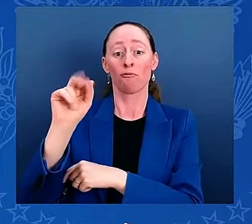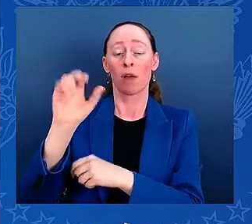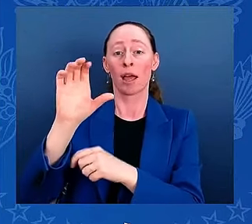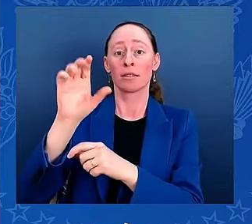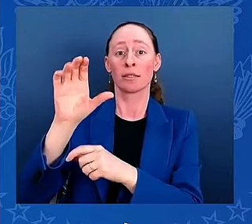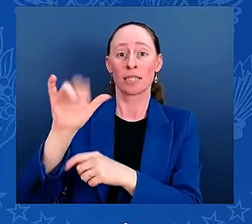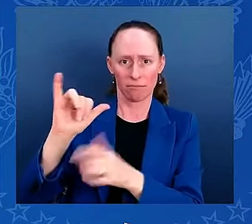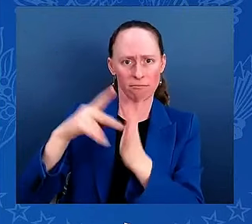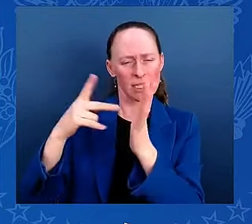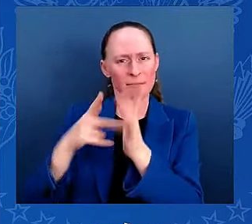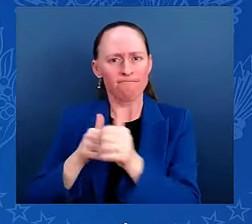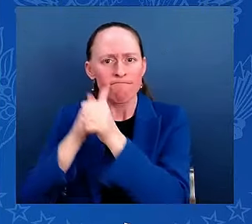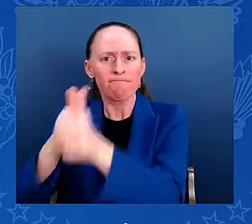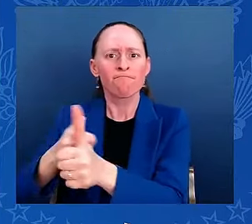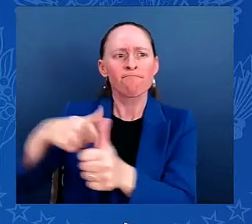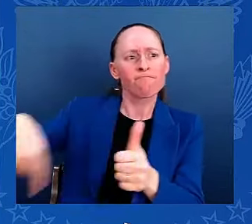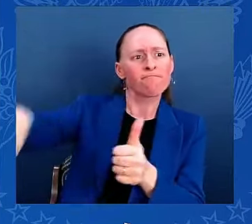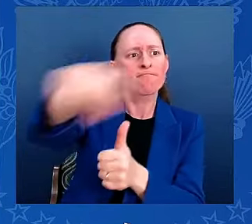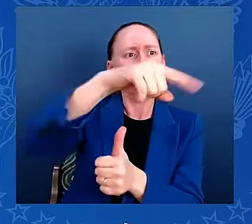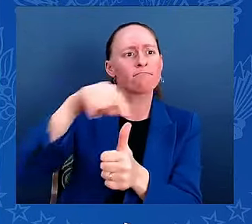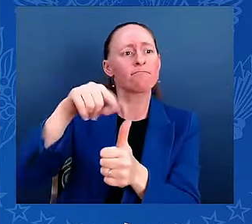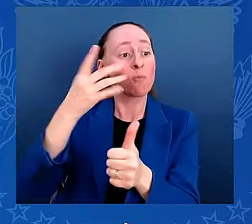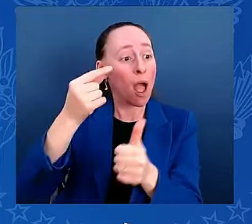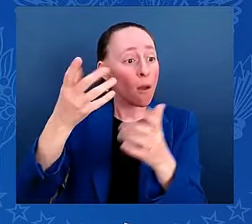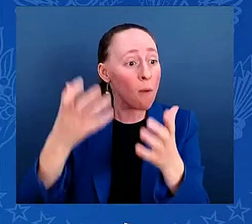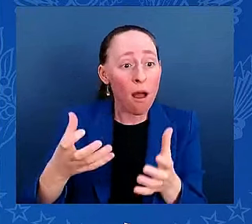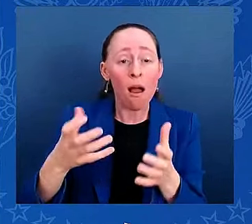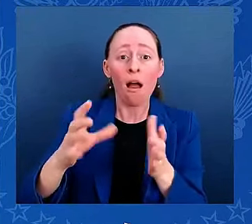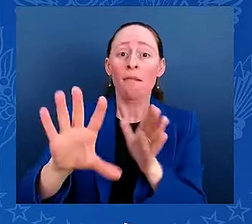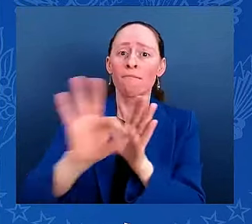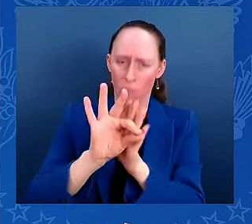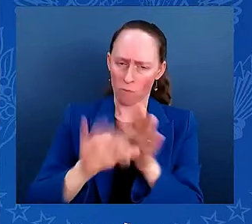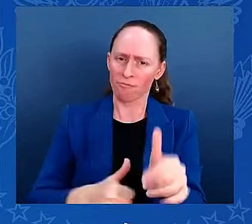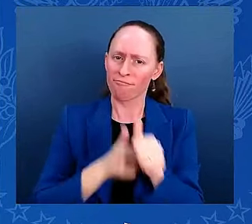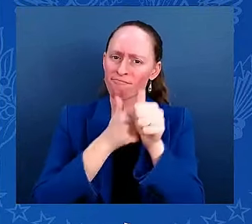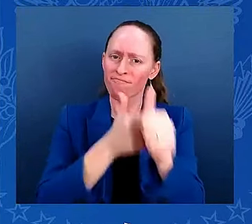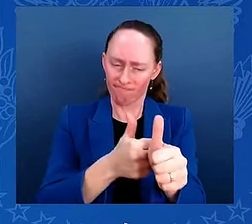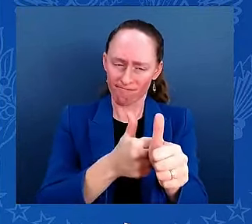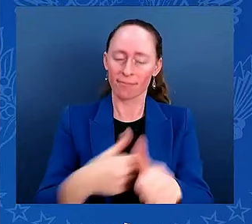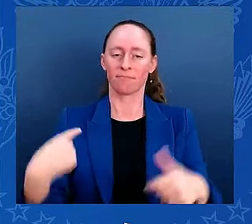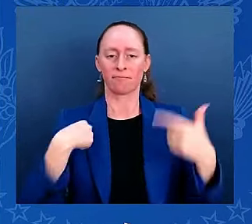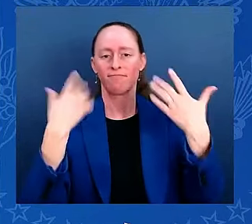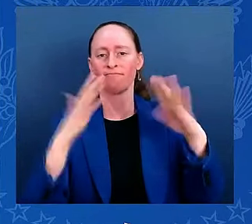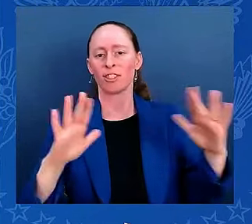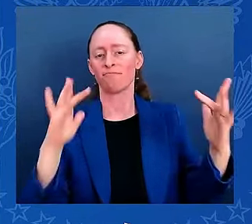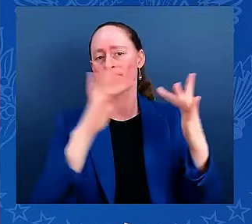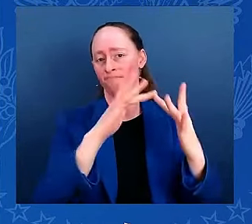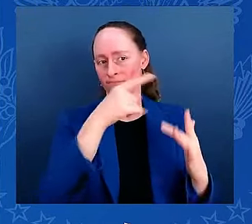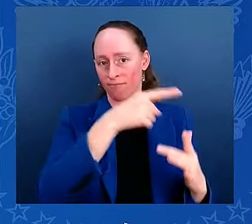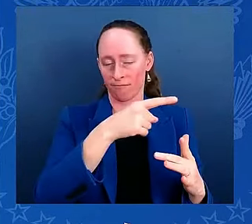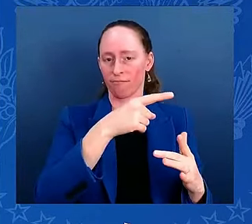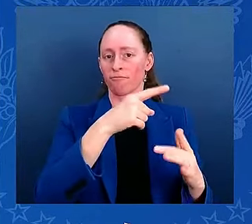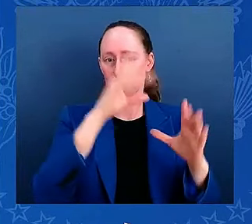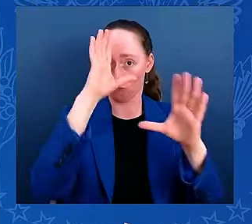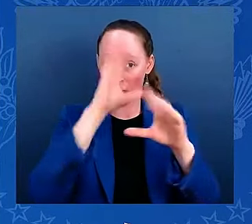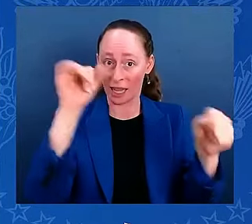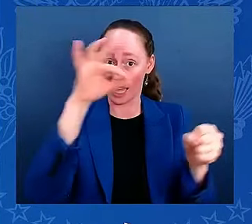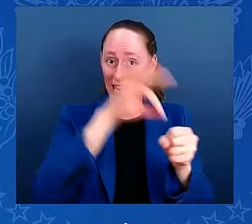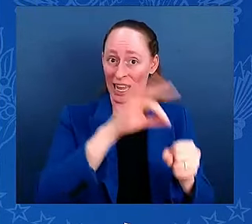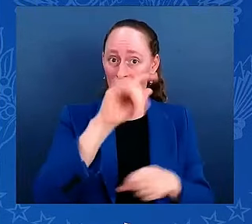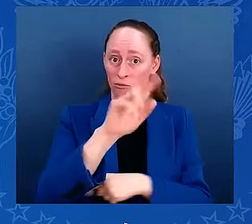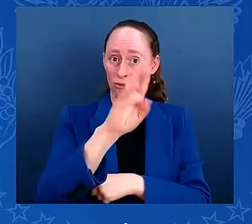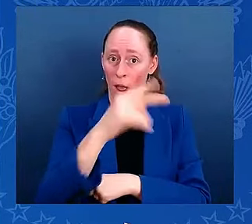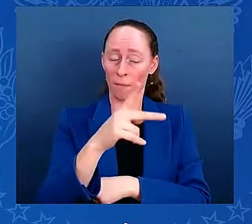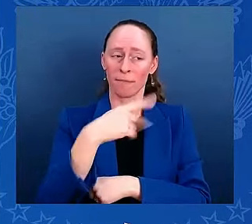Yesterday, I spoke with President-elect Trump to congratulate him on his victory. And I assured him that I'd direct